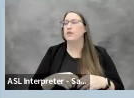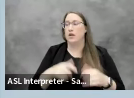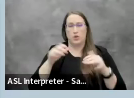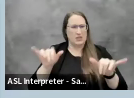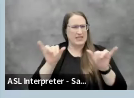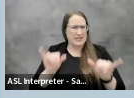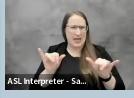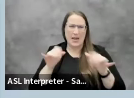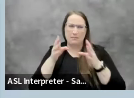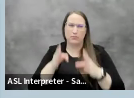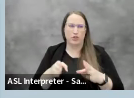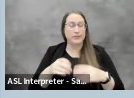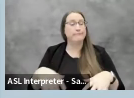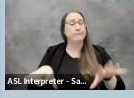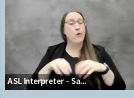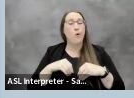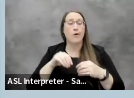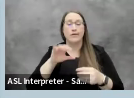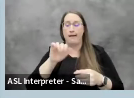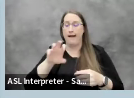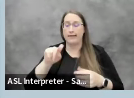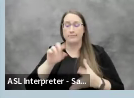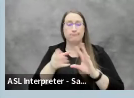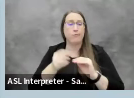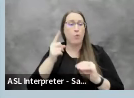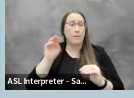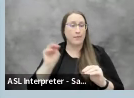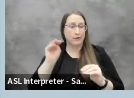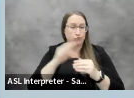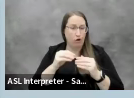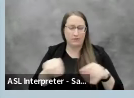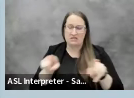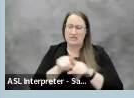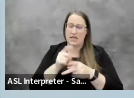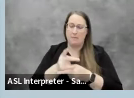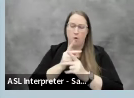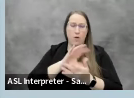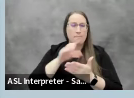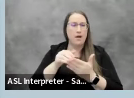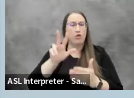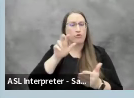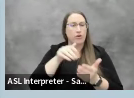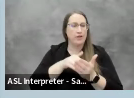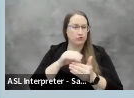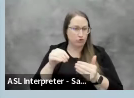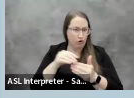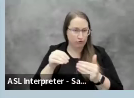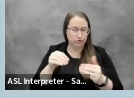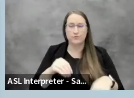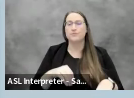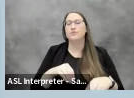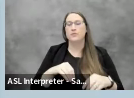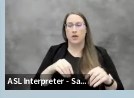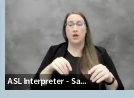assets that total $1 million. They had the same loan amount of $300,000 against that home. And so they had a